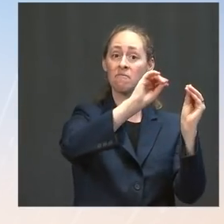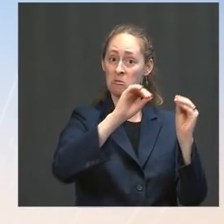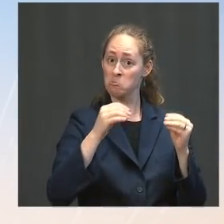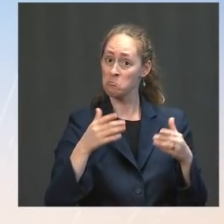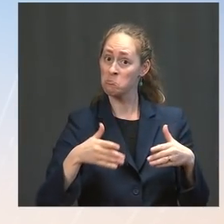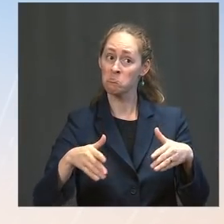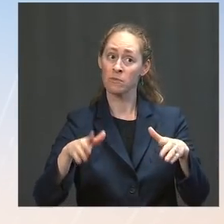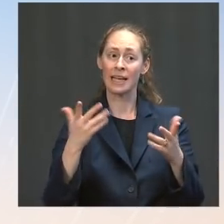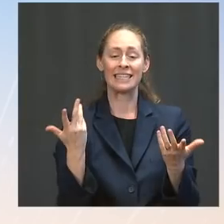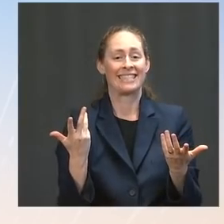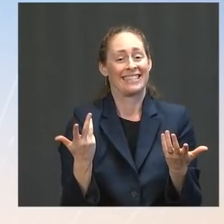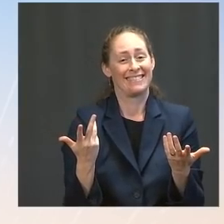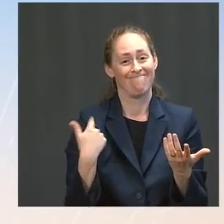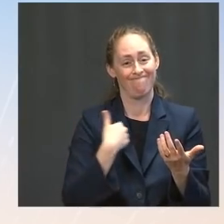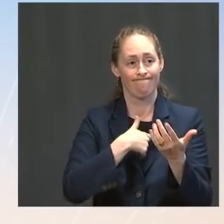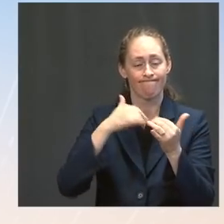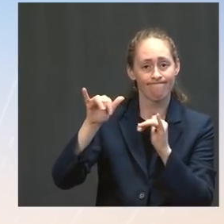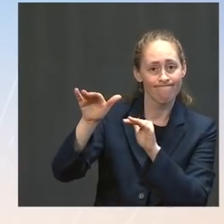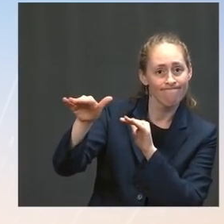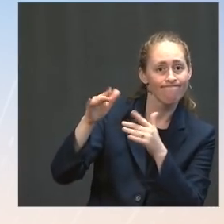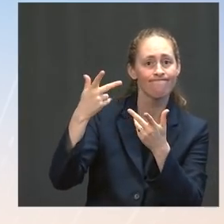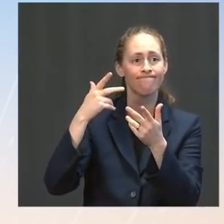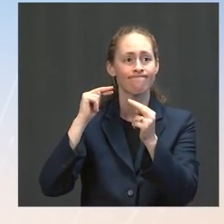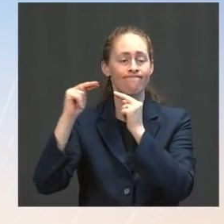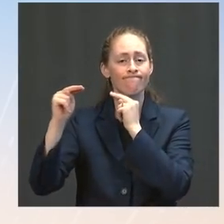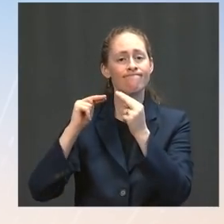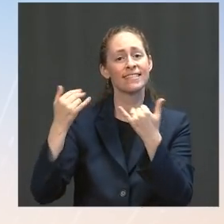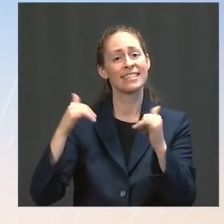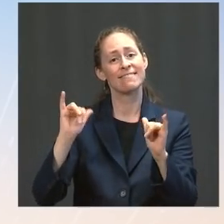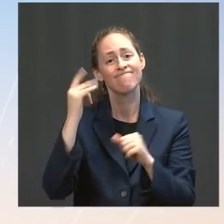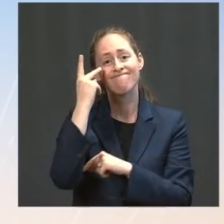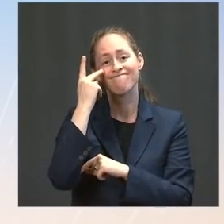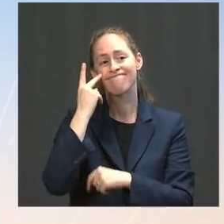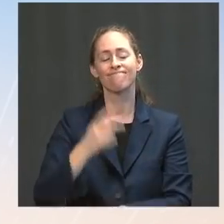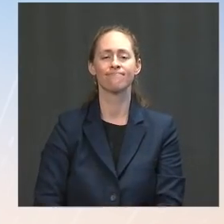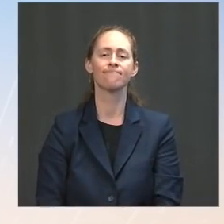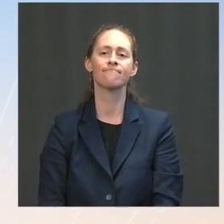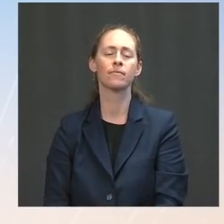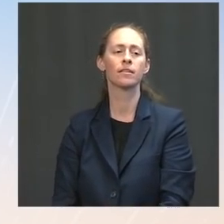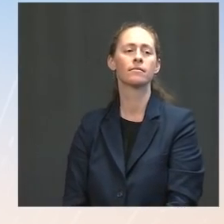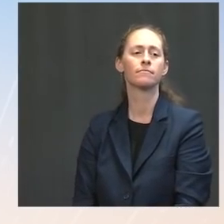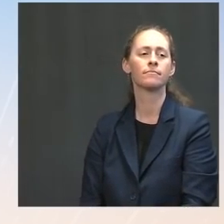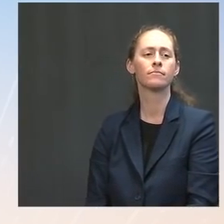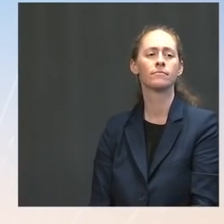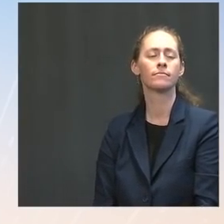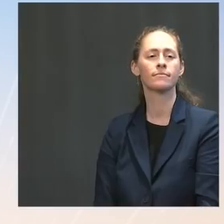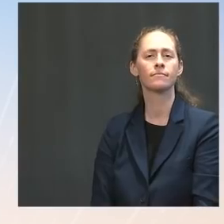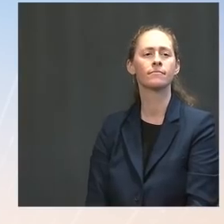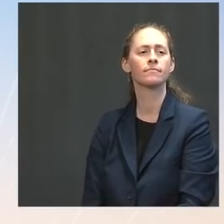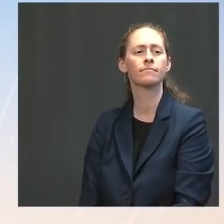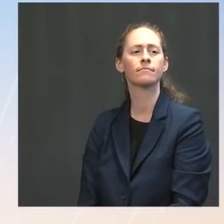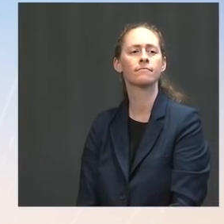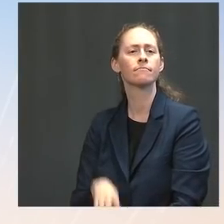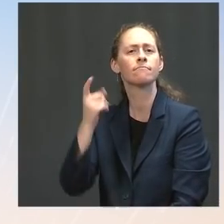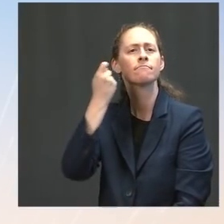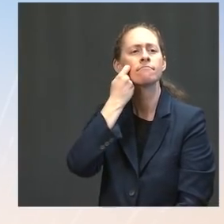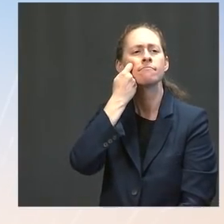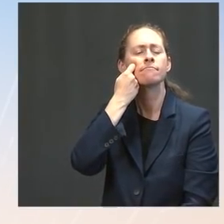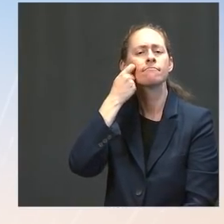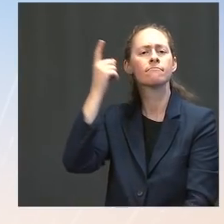we'll look at those as they move forward and if they move forward. But our view has long been that it is a combined responsibility of the